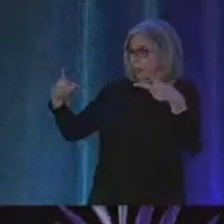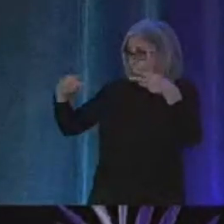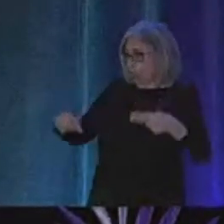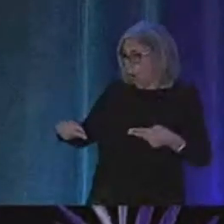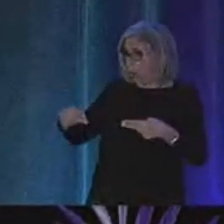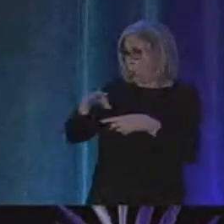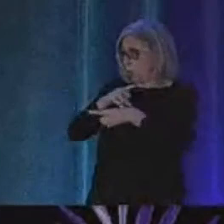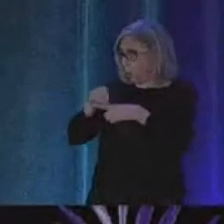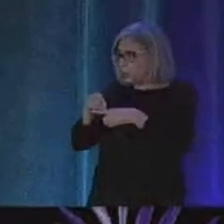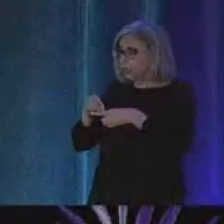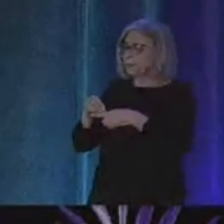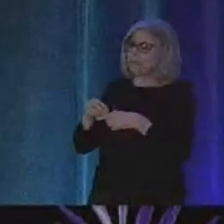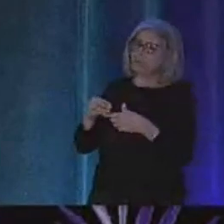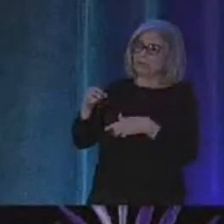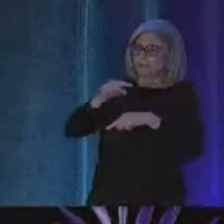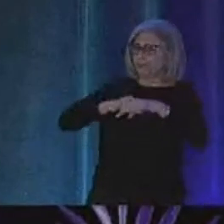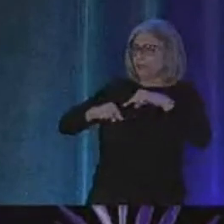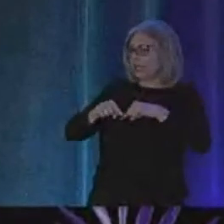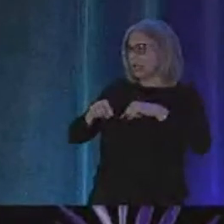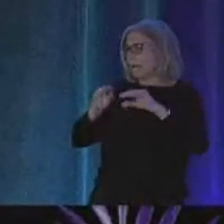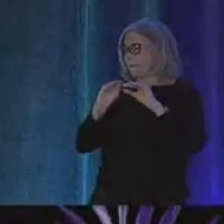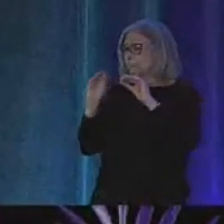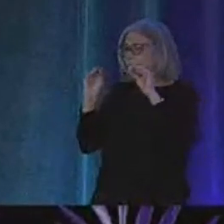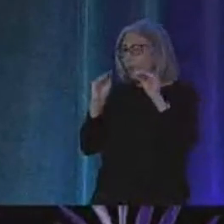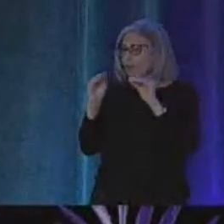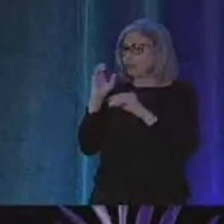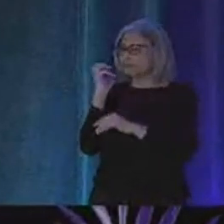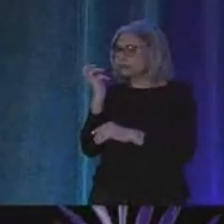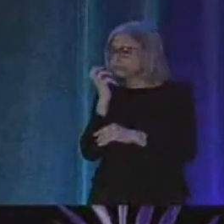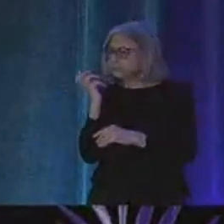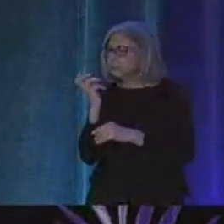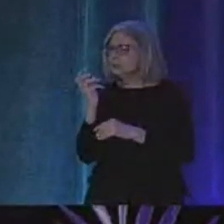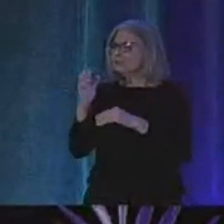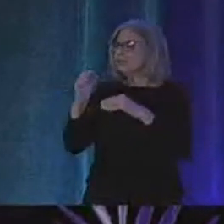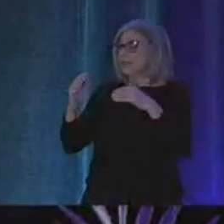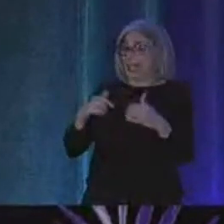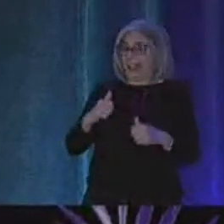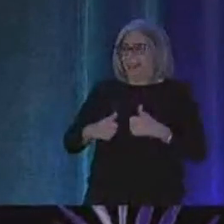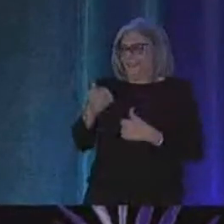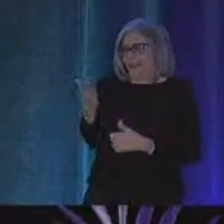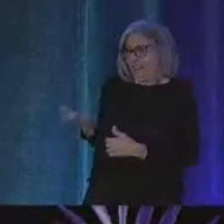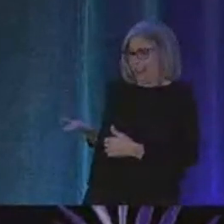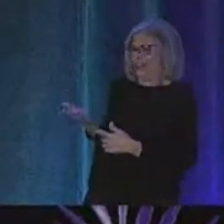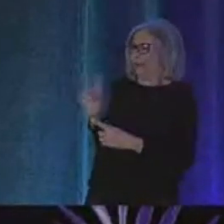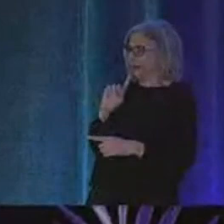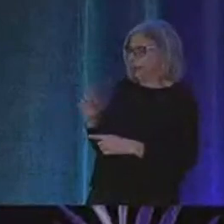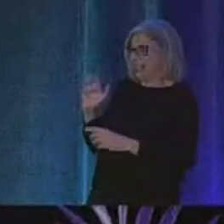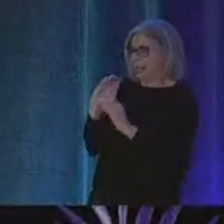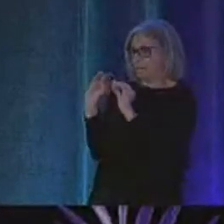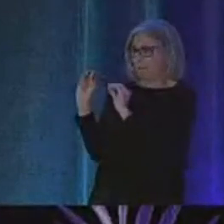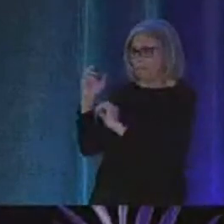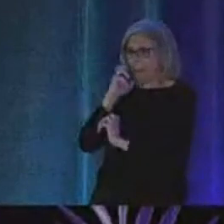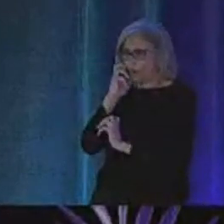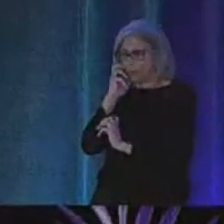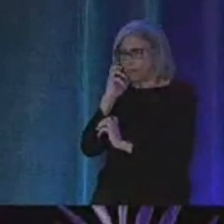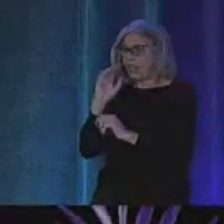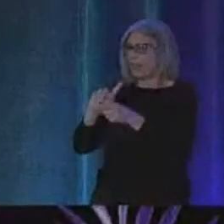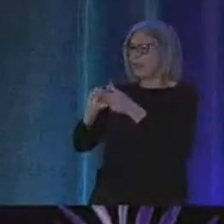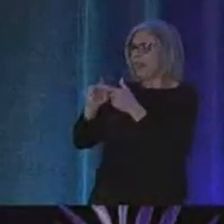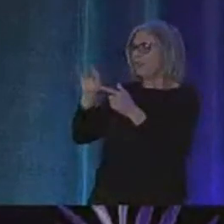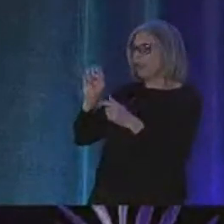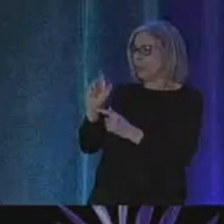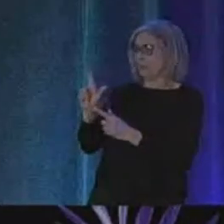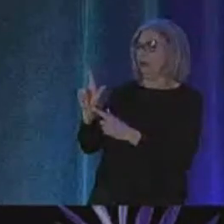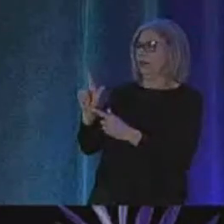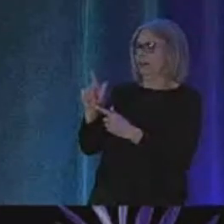dev, backend dev, mobile dev. That is pretty much where I live. And then, we've got our terminal. I